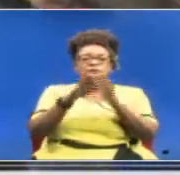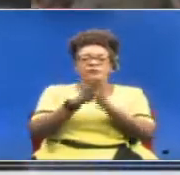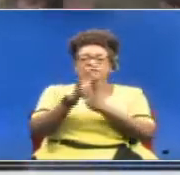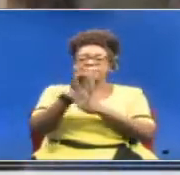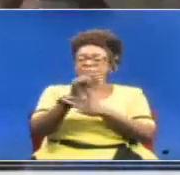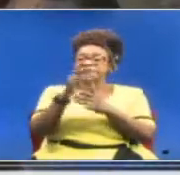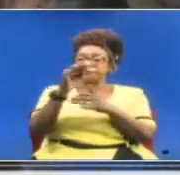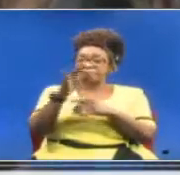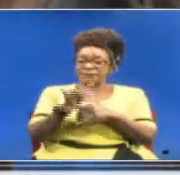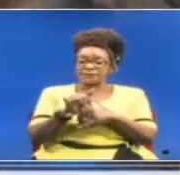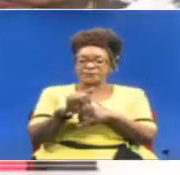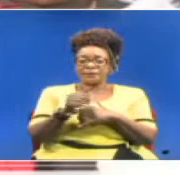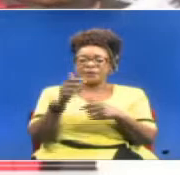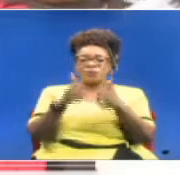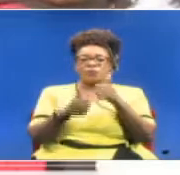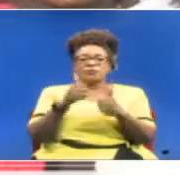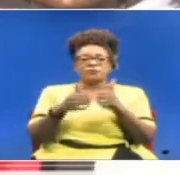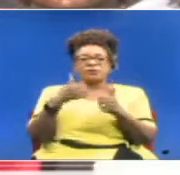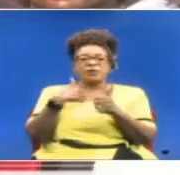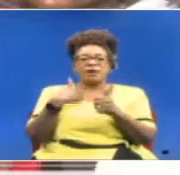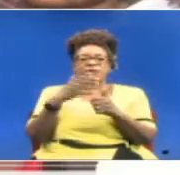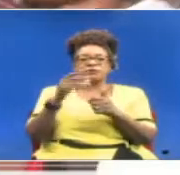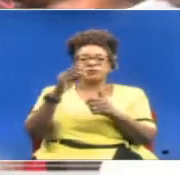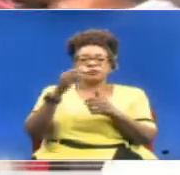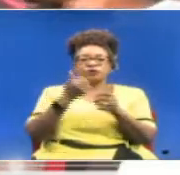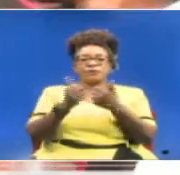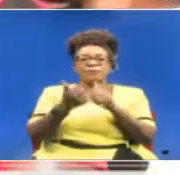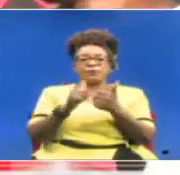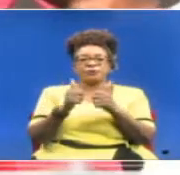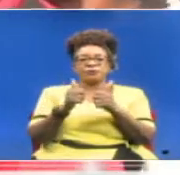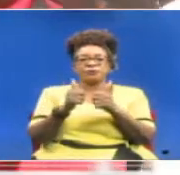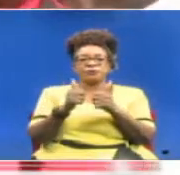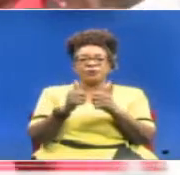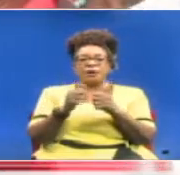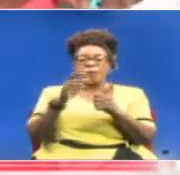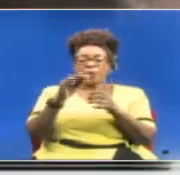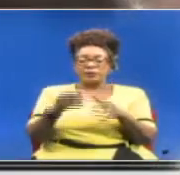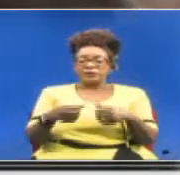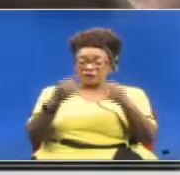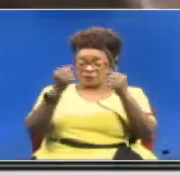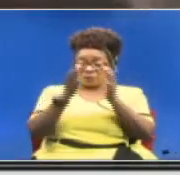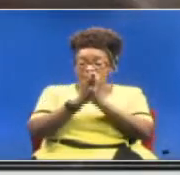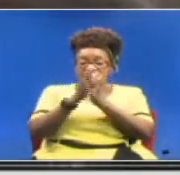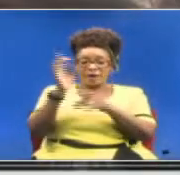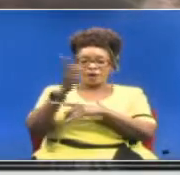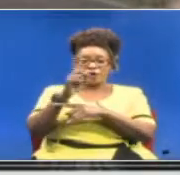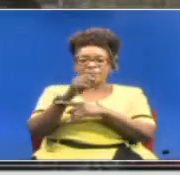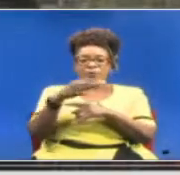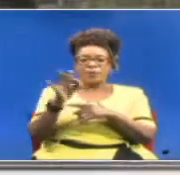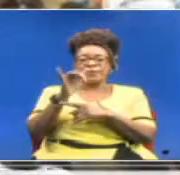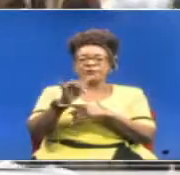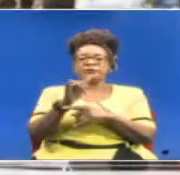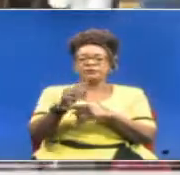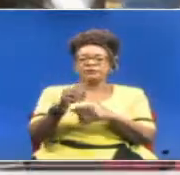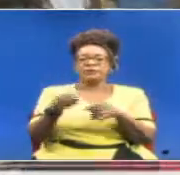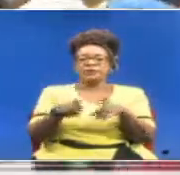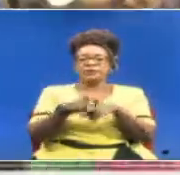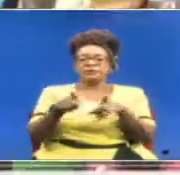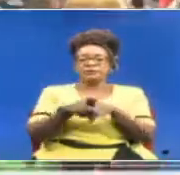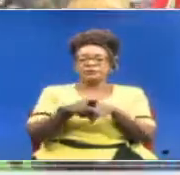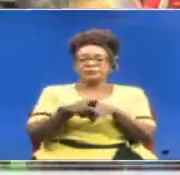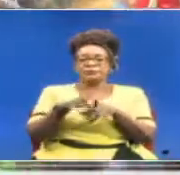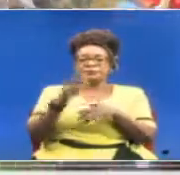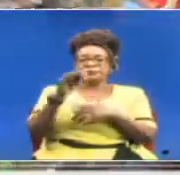status, but Rainbow was still crowned Zone A champions. Zoo FC will take on Nairobi United in a one-legged playoff match on the 6th